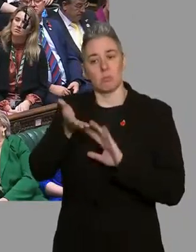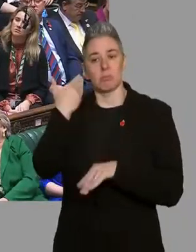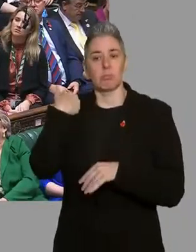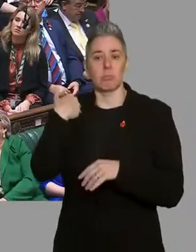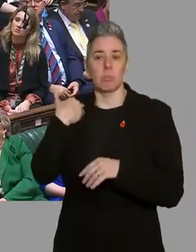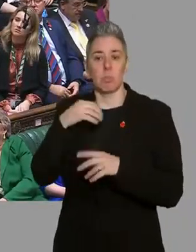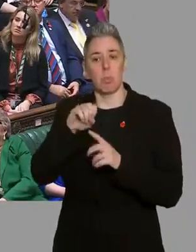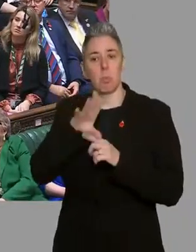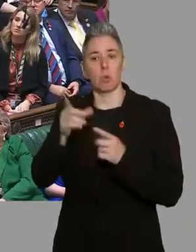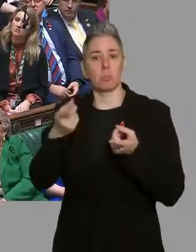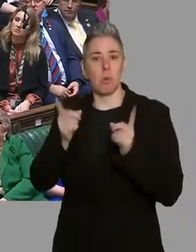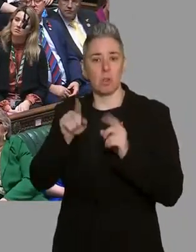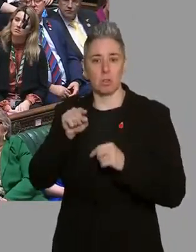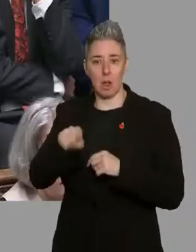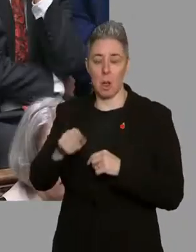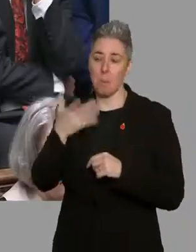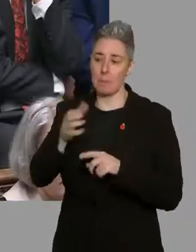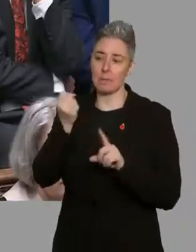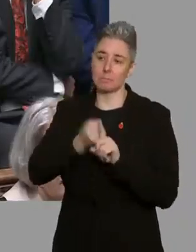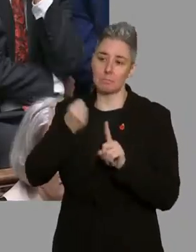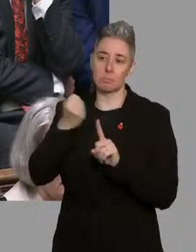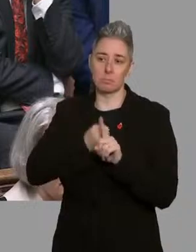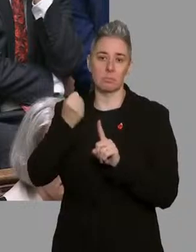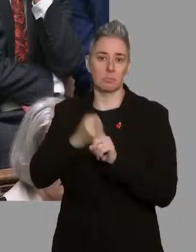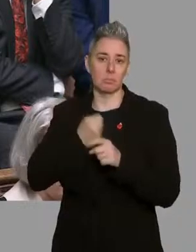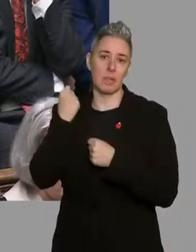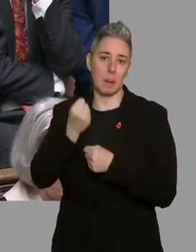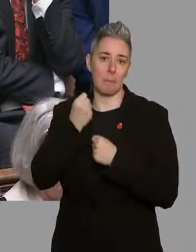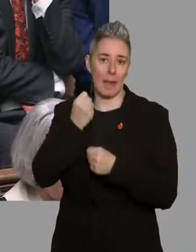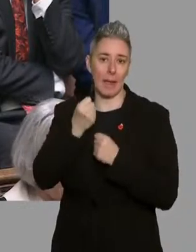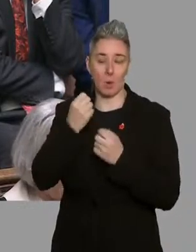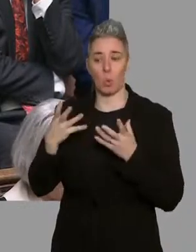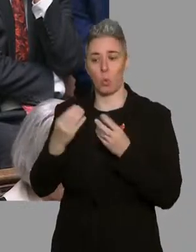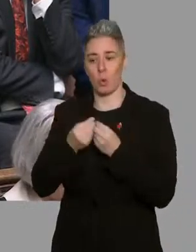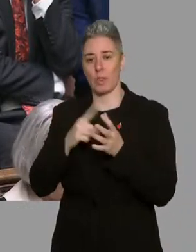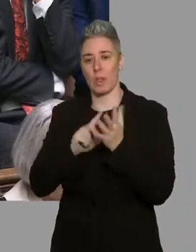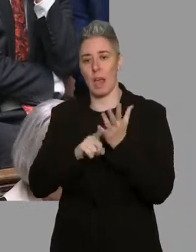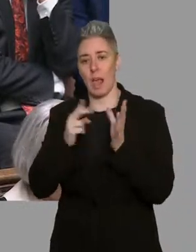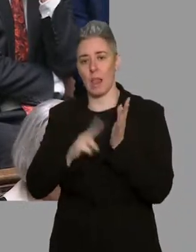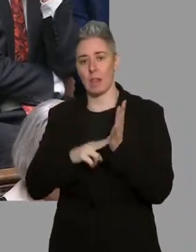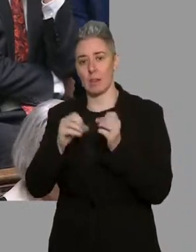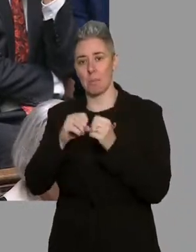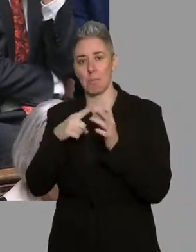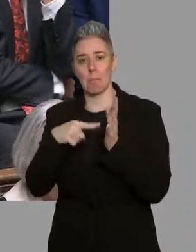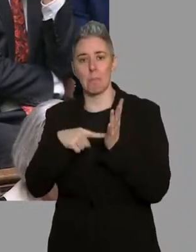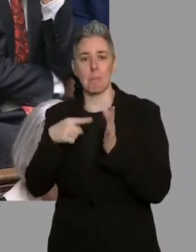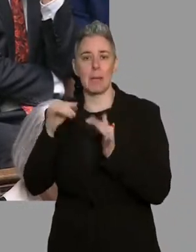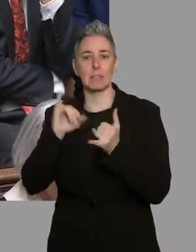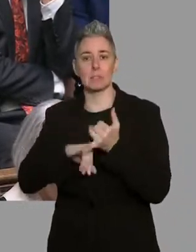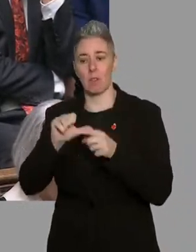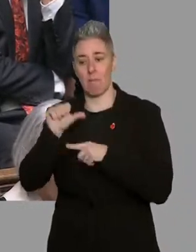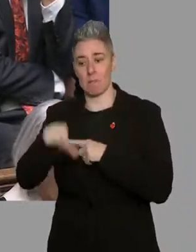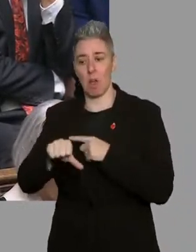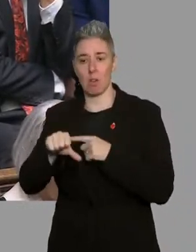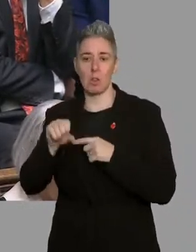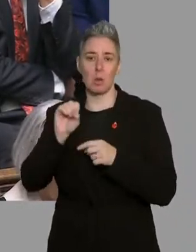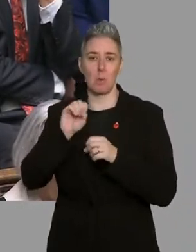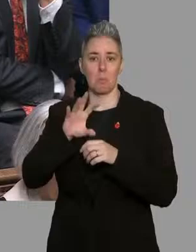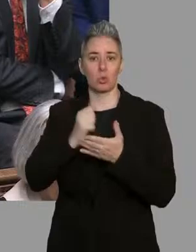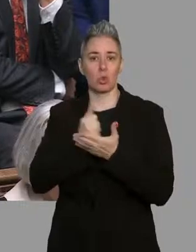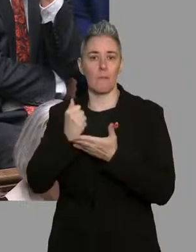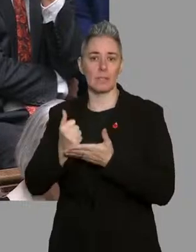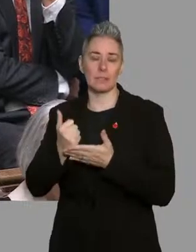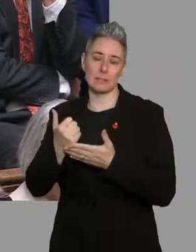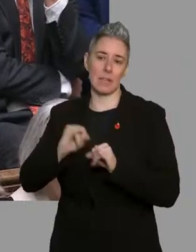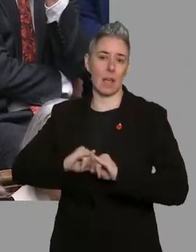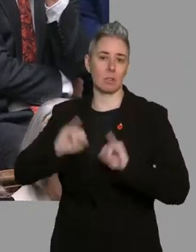compensation following the Horizon Post Office scandal. Can the Prime Minister give an exact time frame in which those who have been